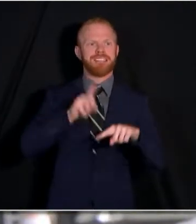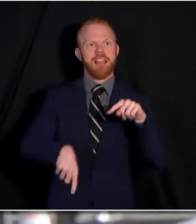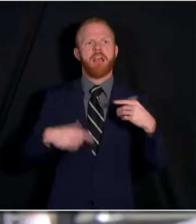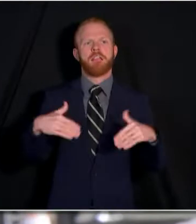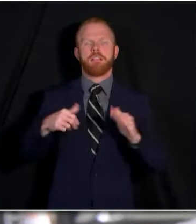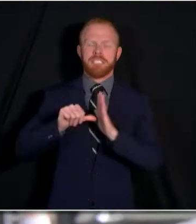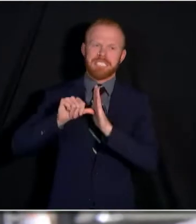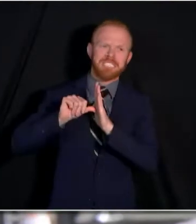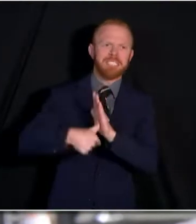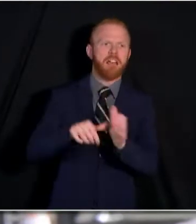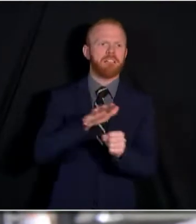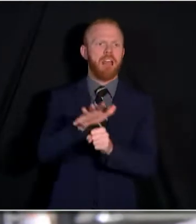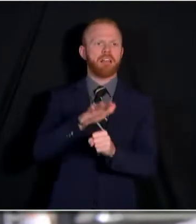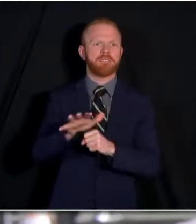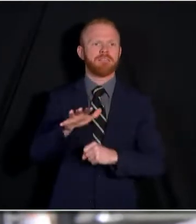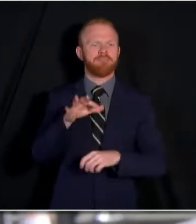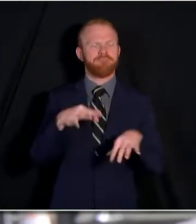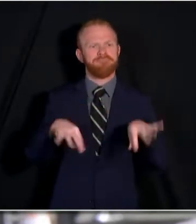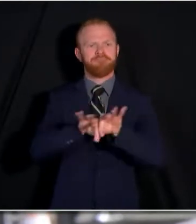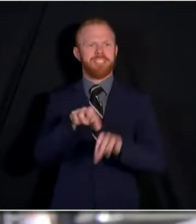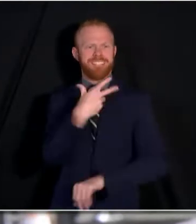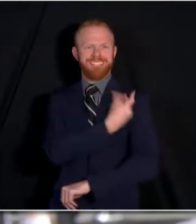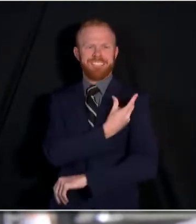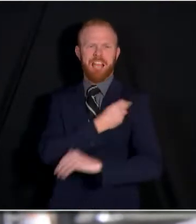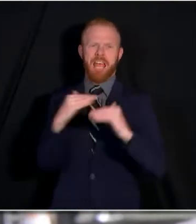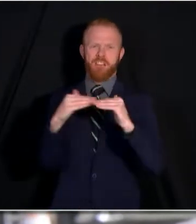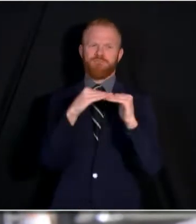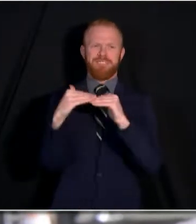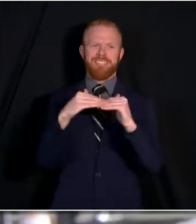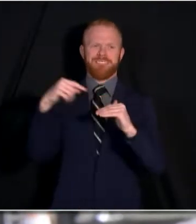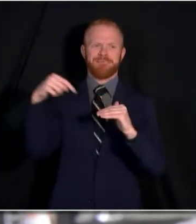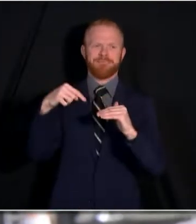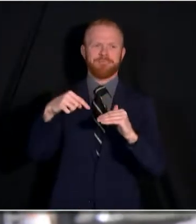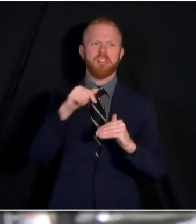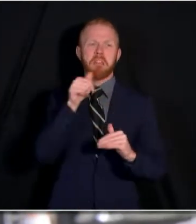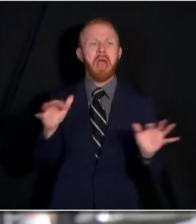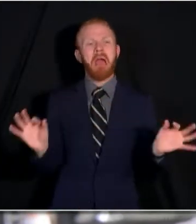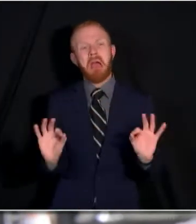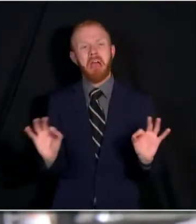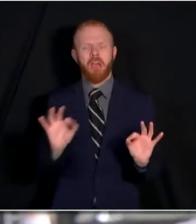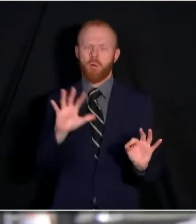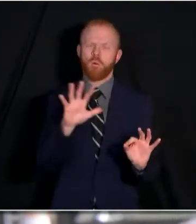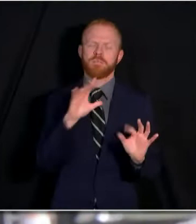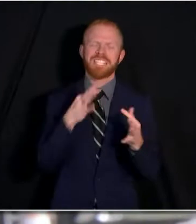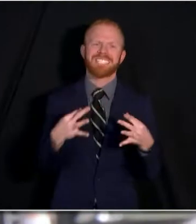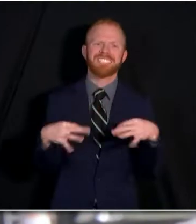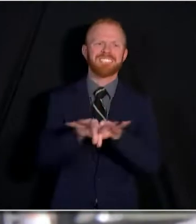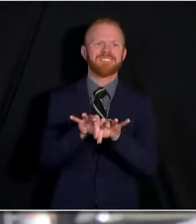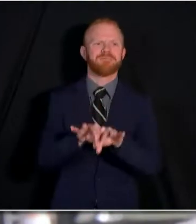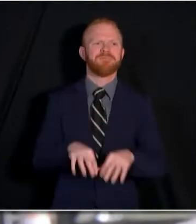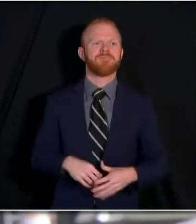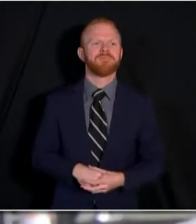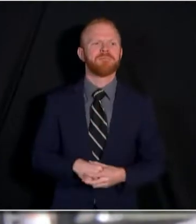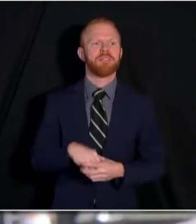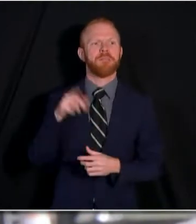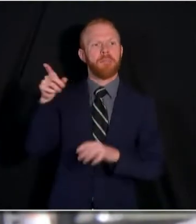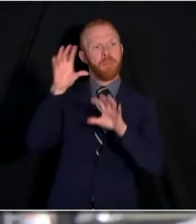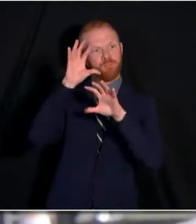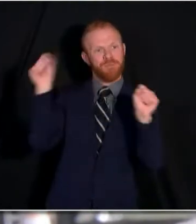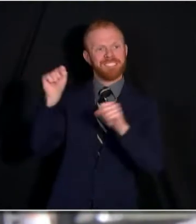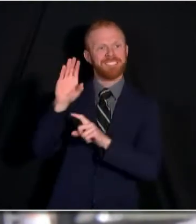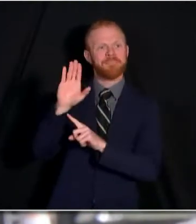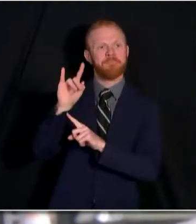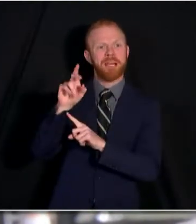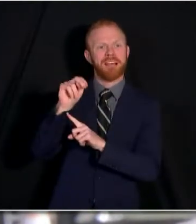is critical. It is not merely rhetorical. It is not trivial. It is not optional. President Biden and Governor Newsom have both